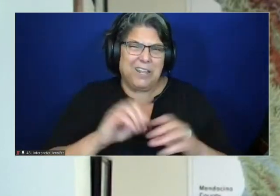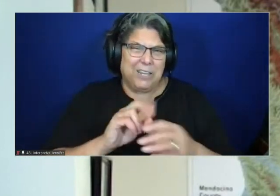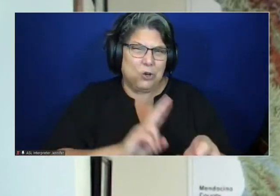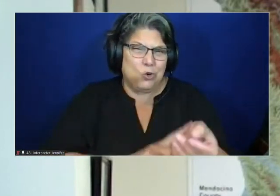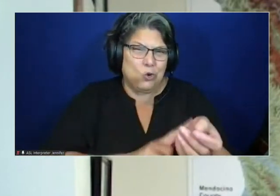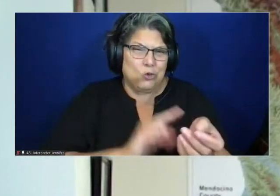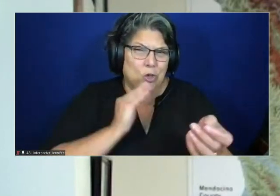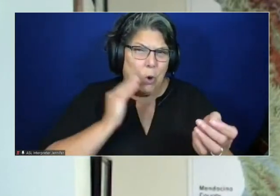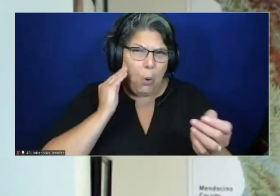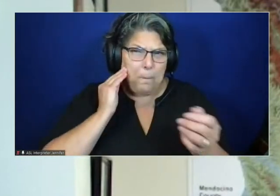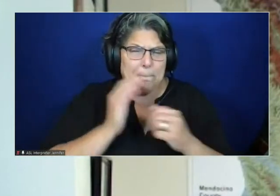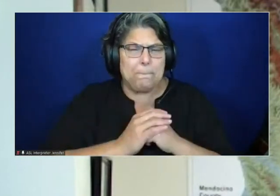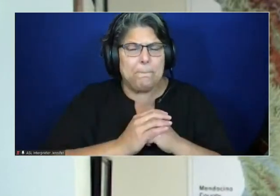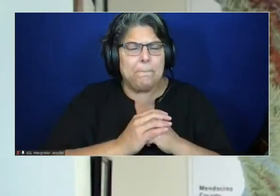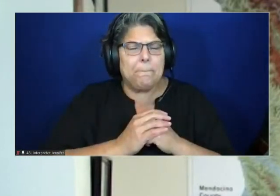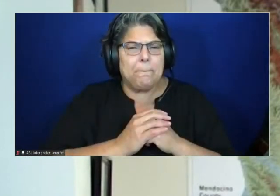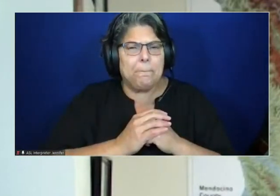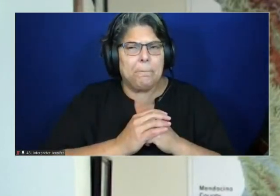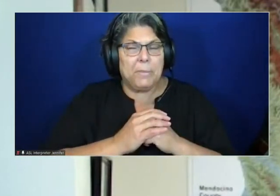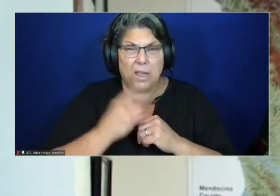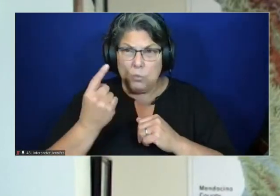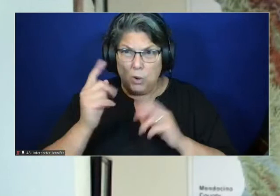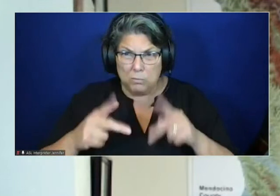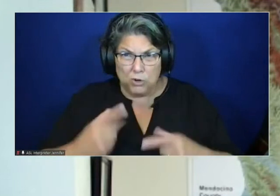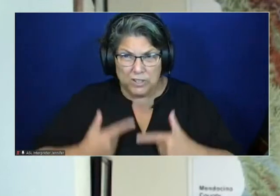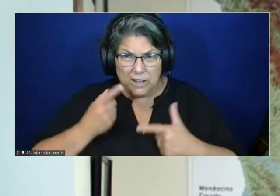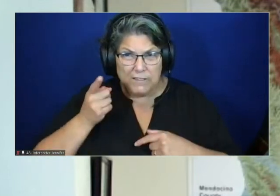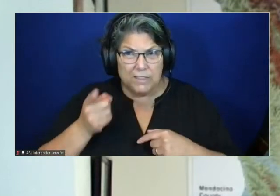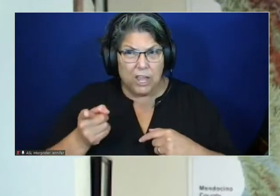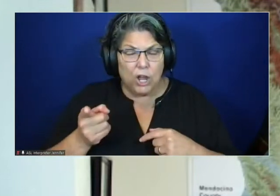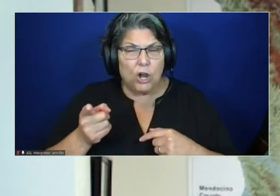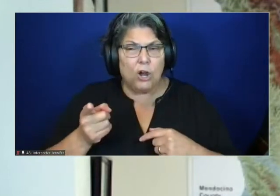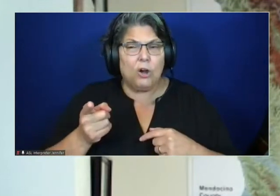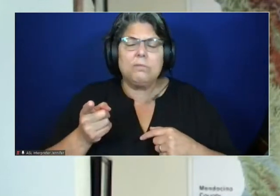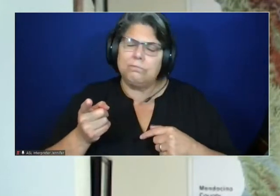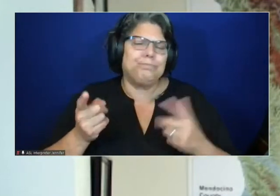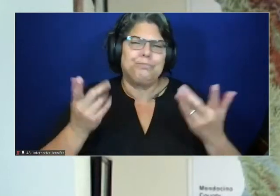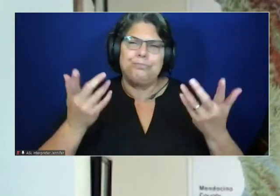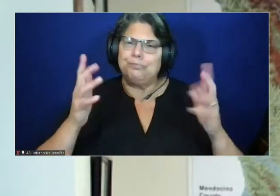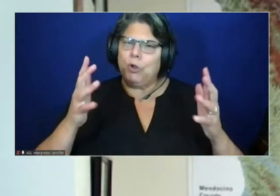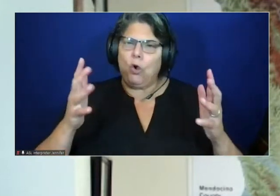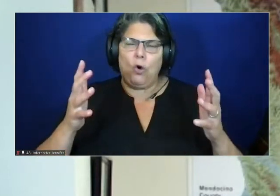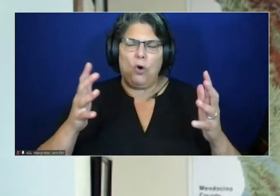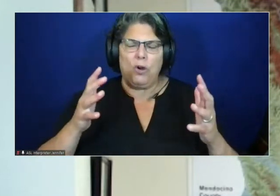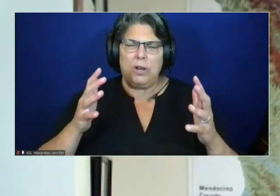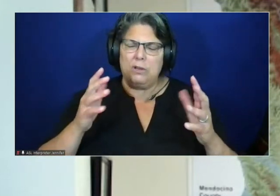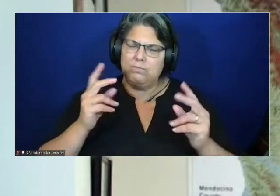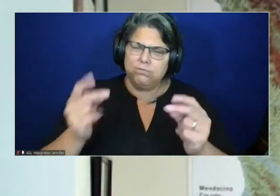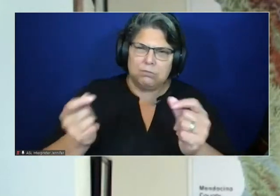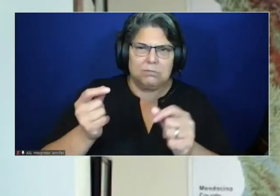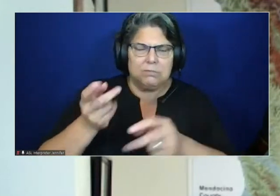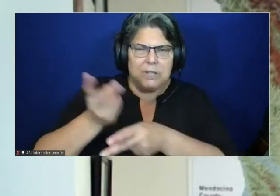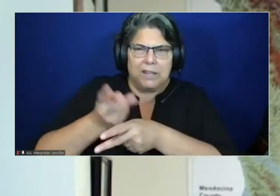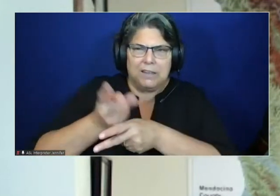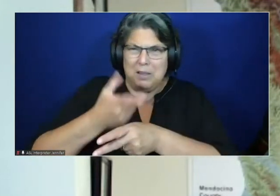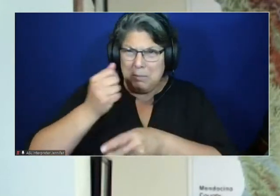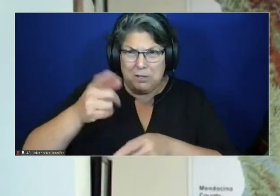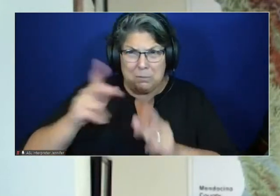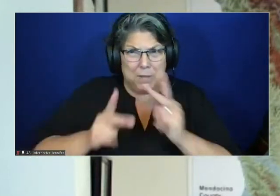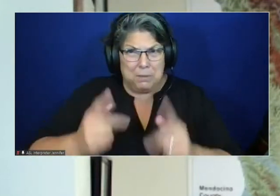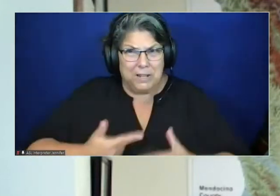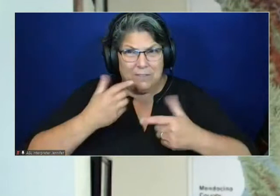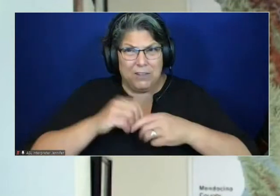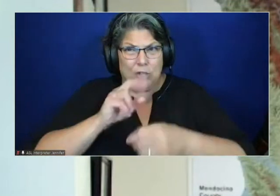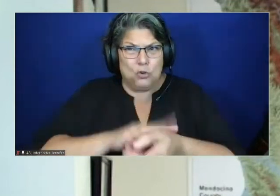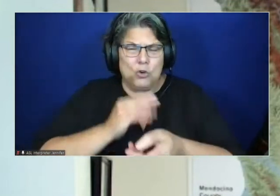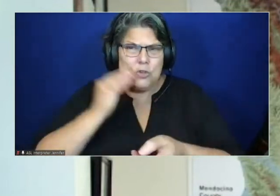homes, where when we have 1 resident, we are already on top of that because we have a very vulnerable population.